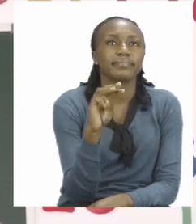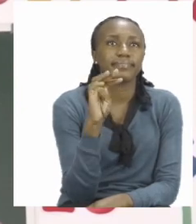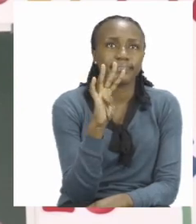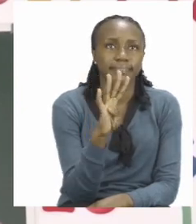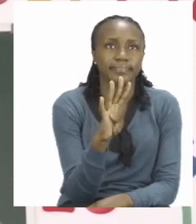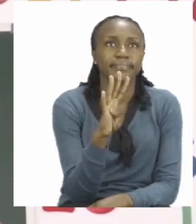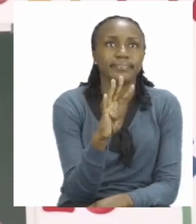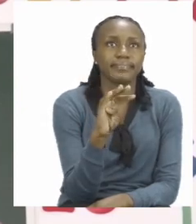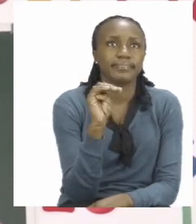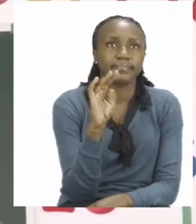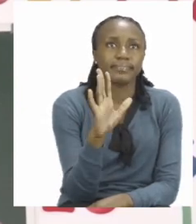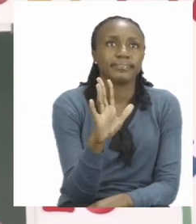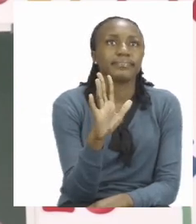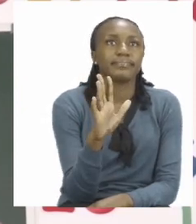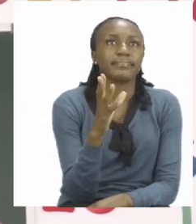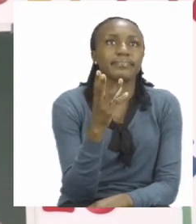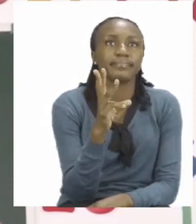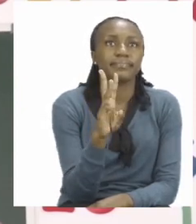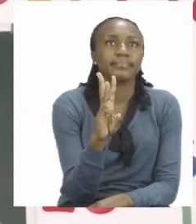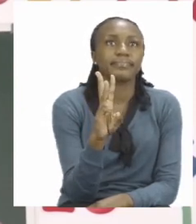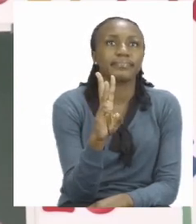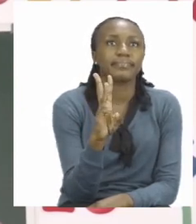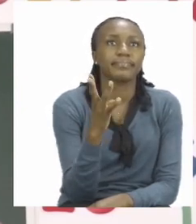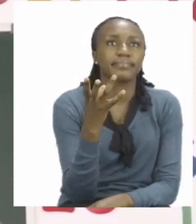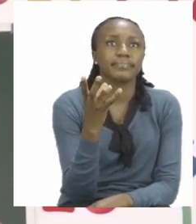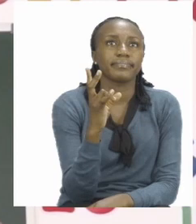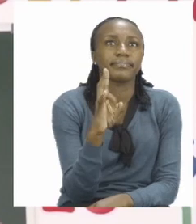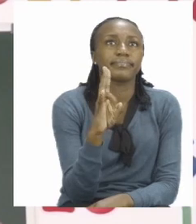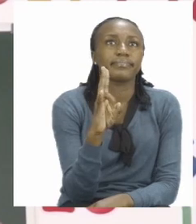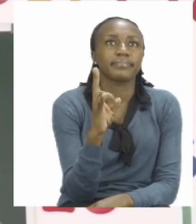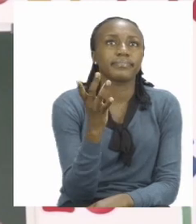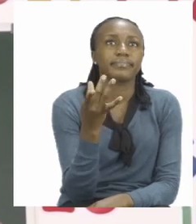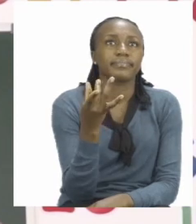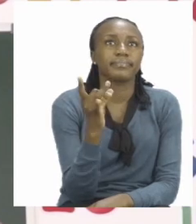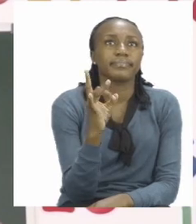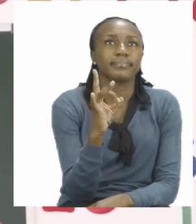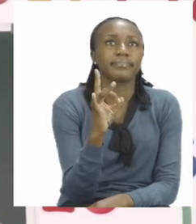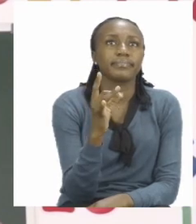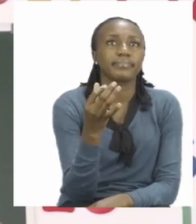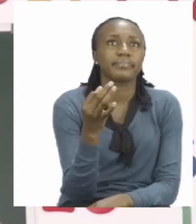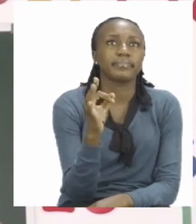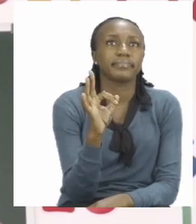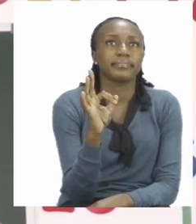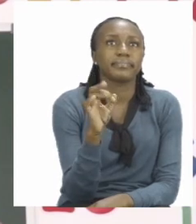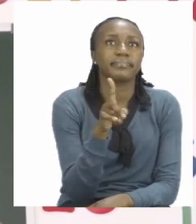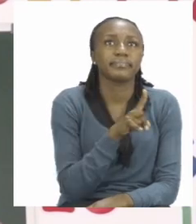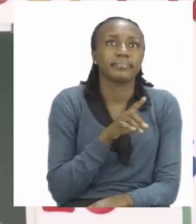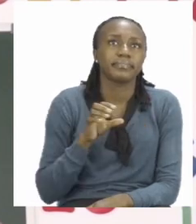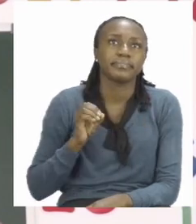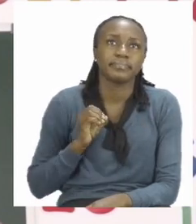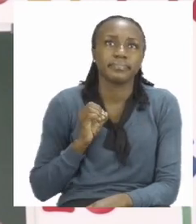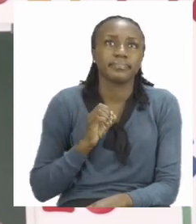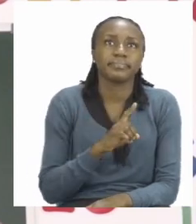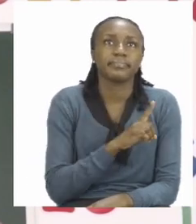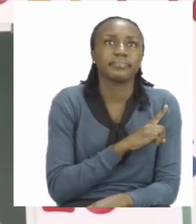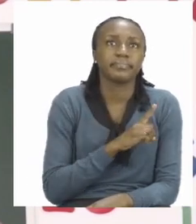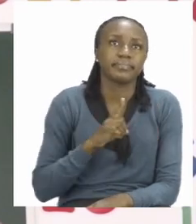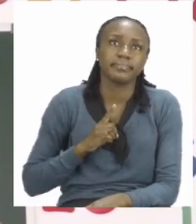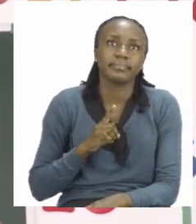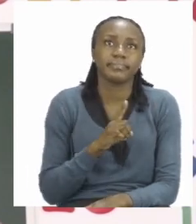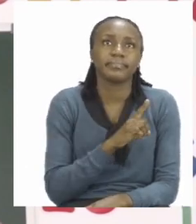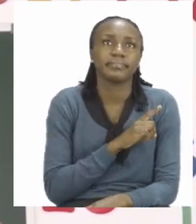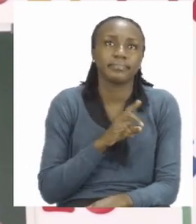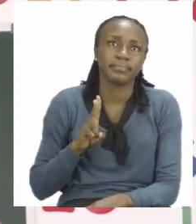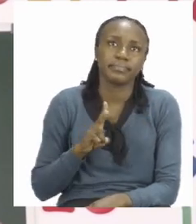3, 4, 5, 6, 7, 8, 9, 10,